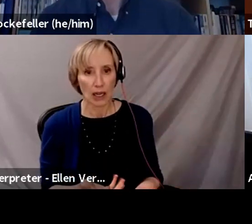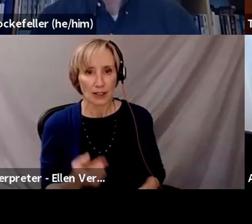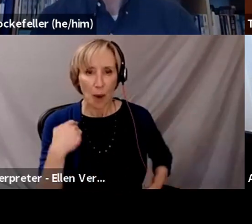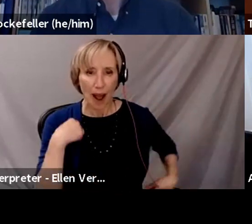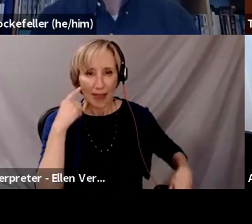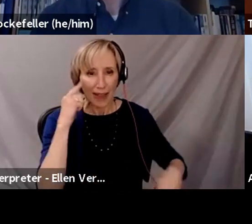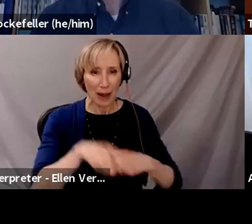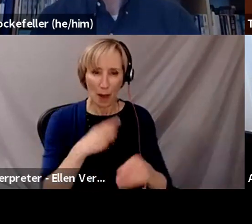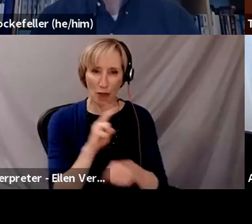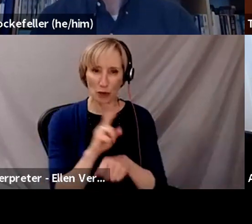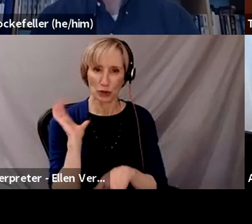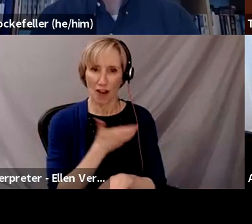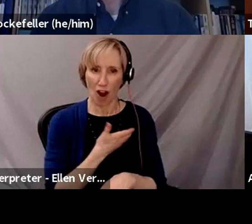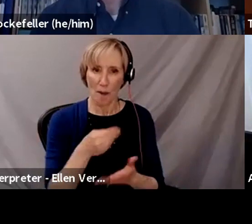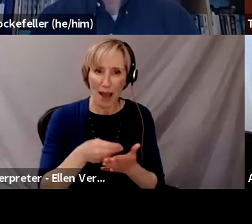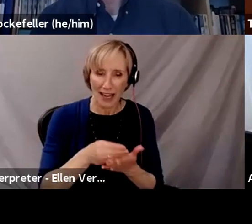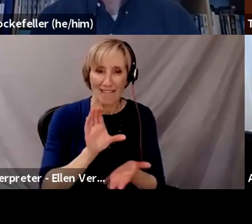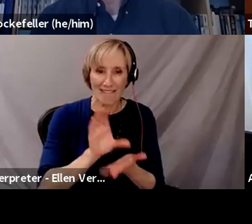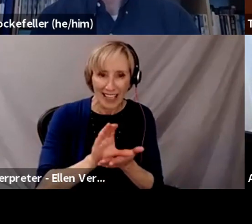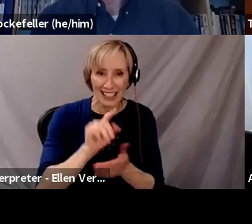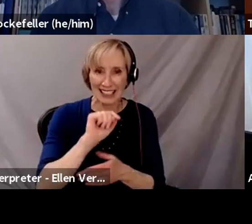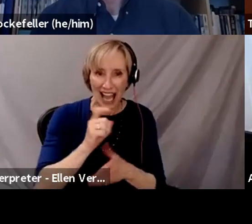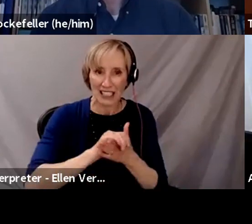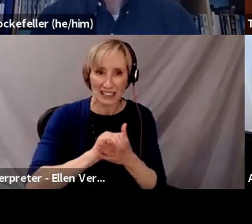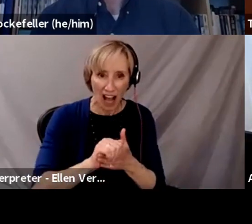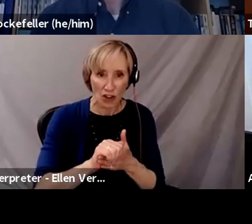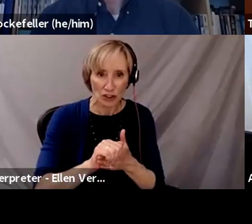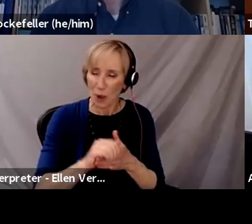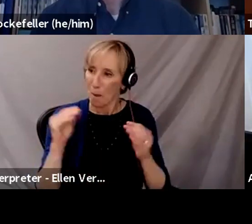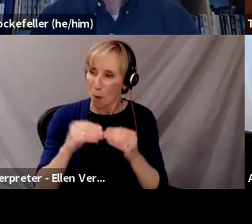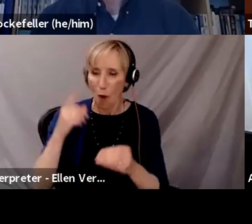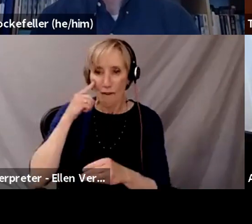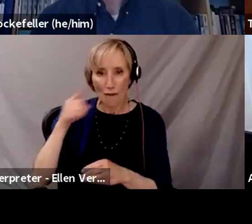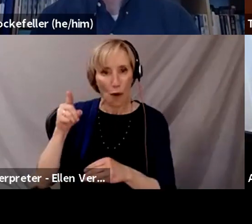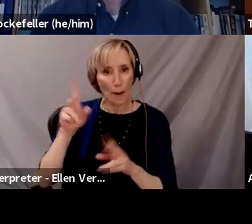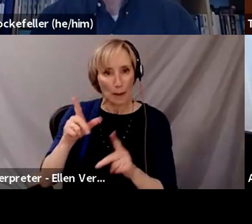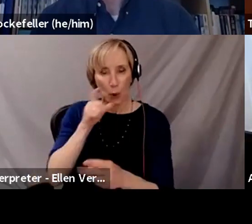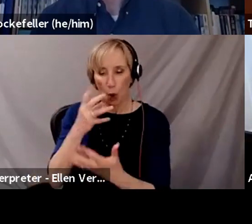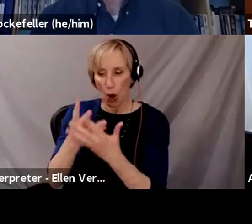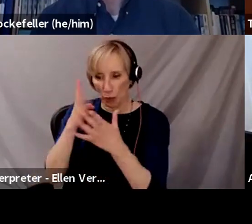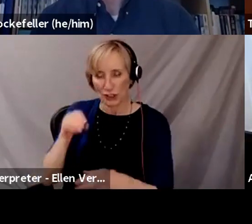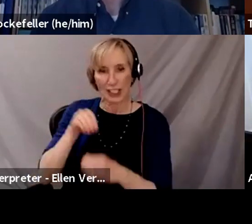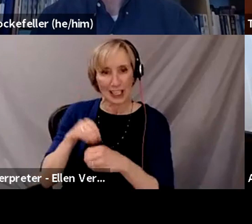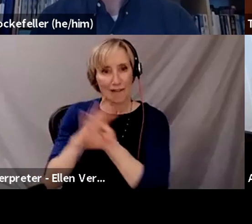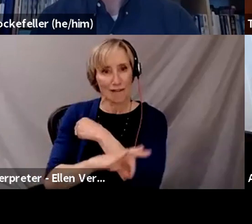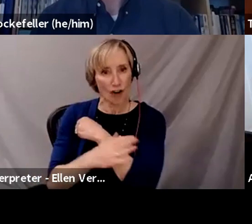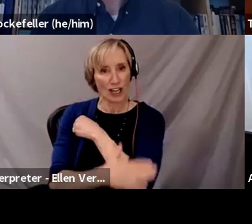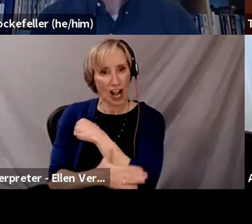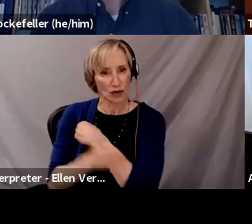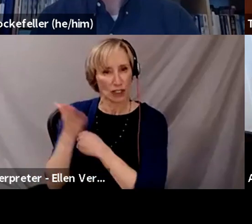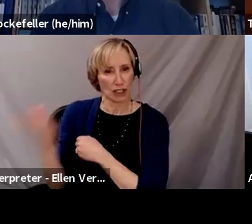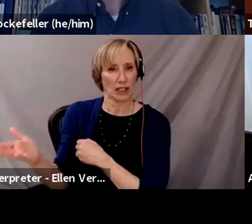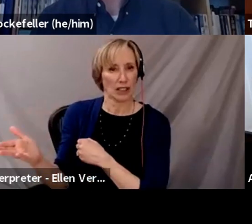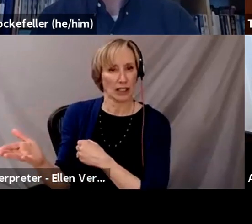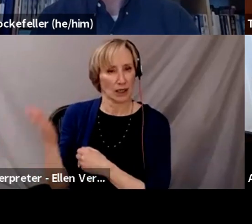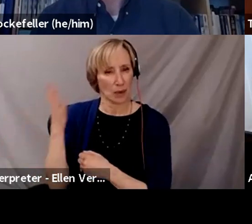and it's just mind-blowing to me. And so we talk about mental health for all, and to me, it